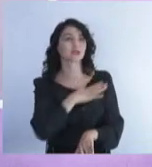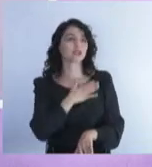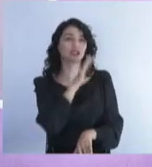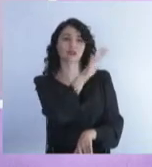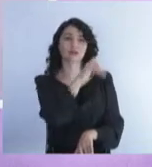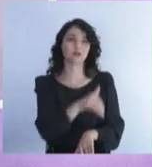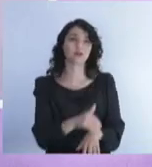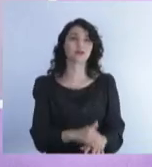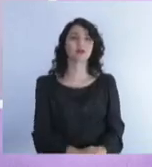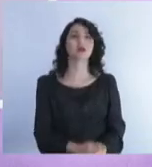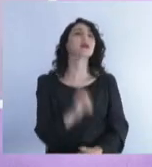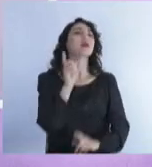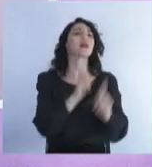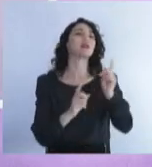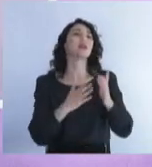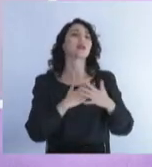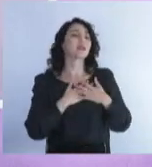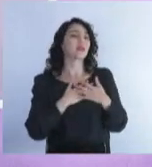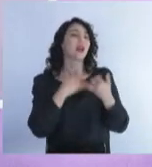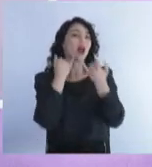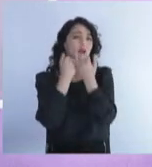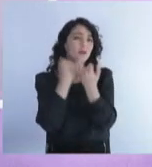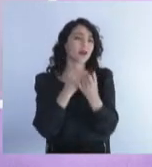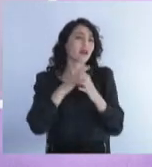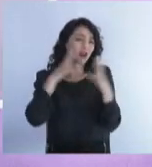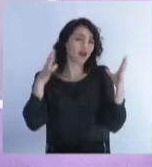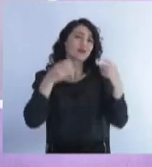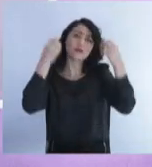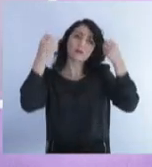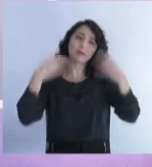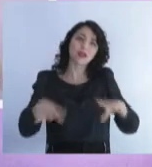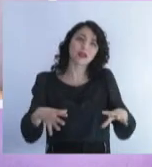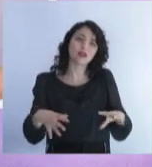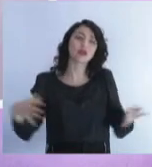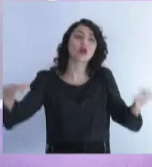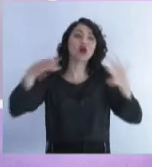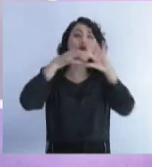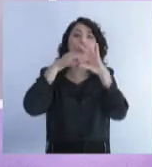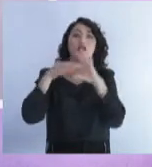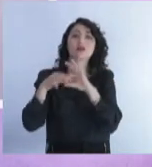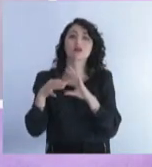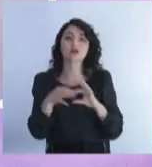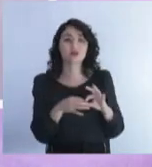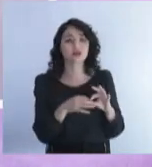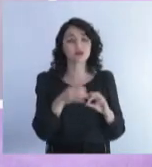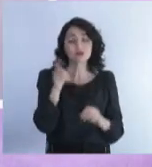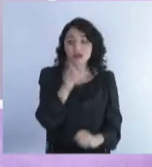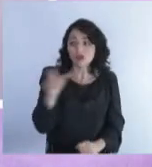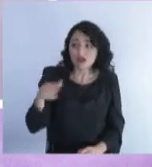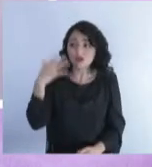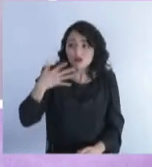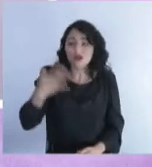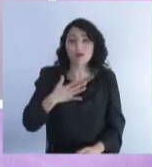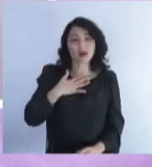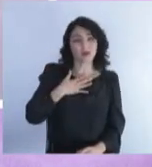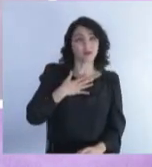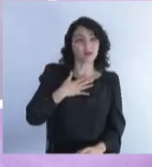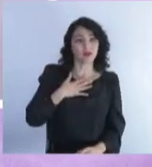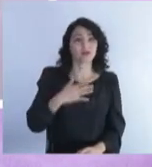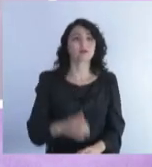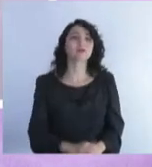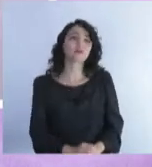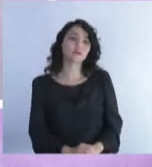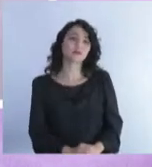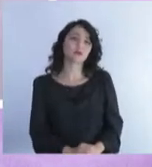one of the biggest losses is friendships, connection to the other people that we care about. And for